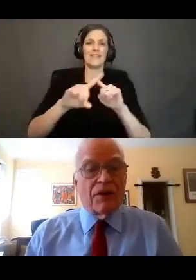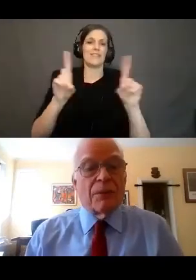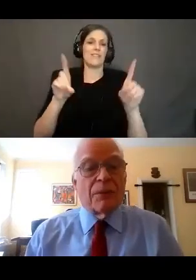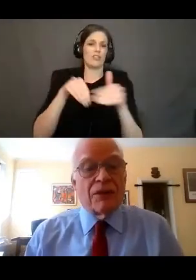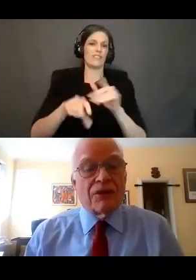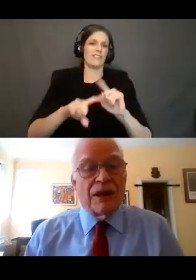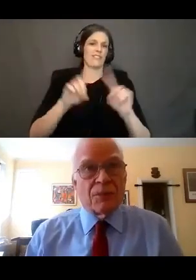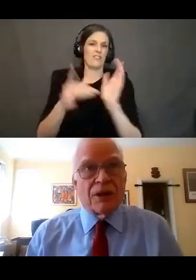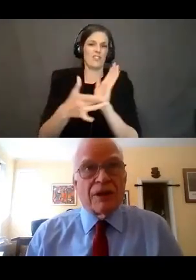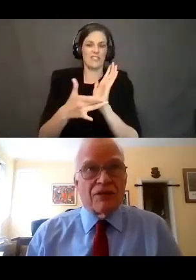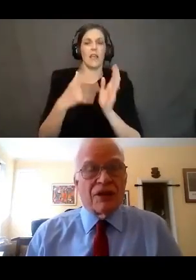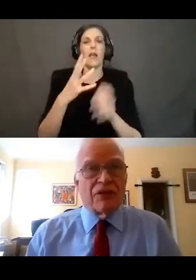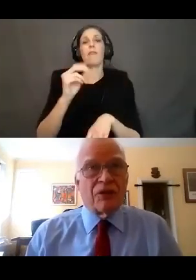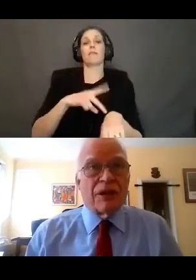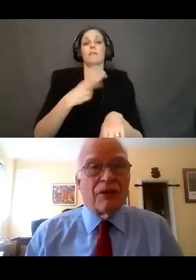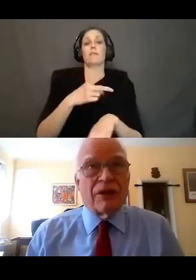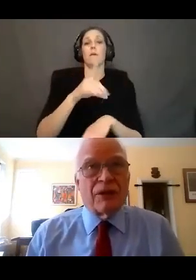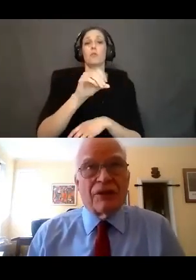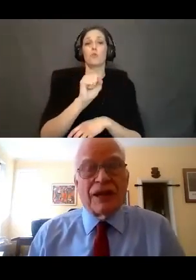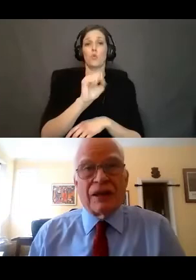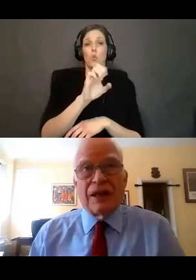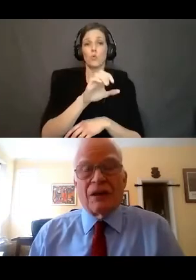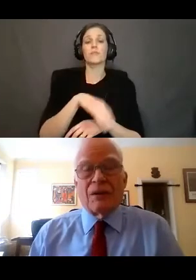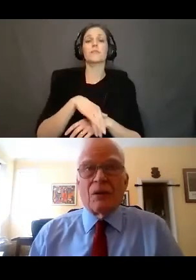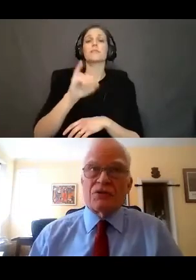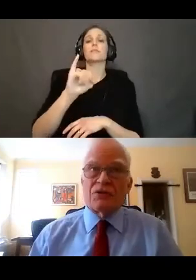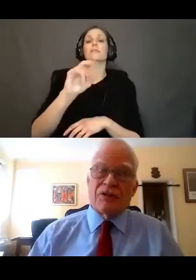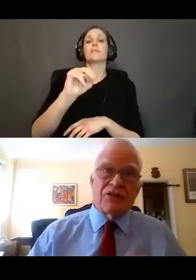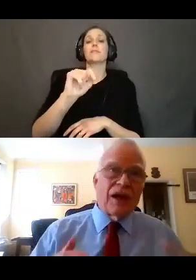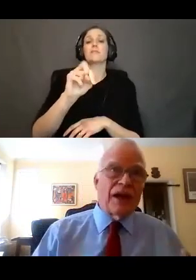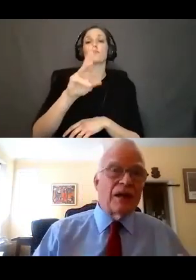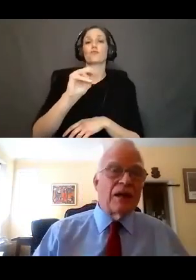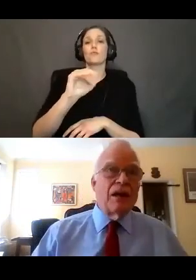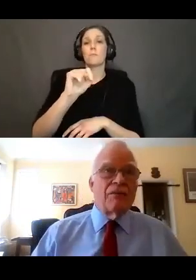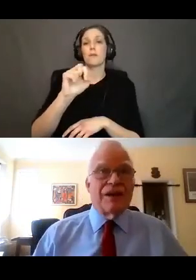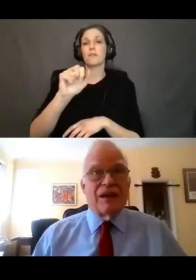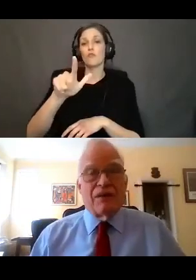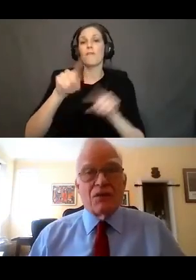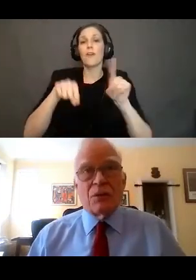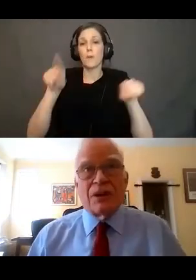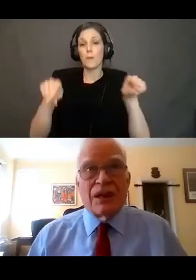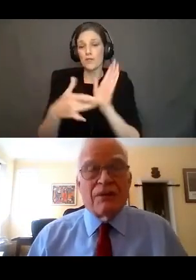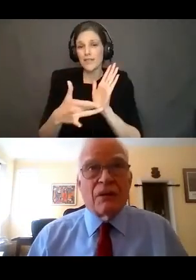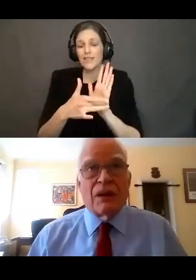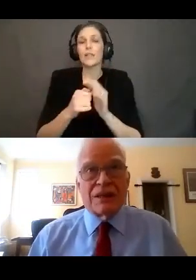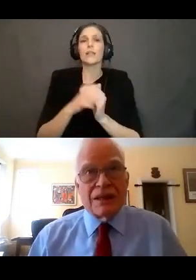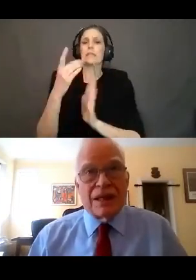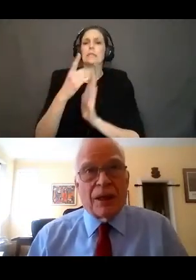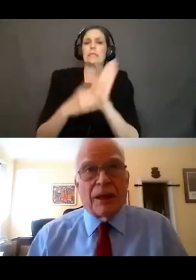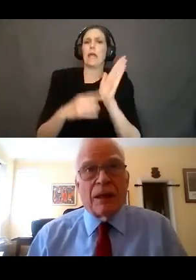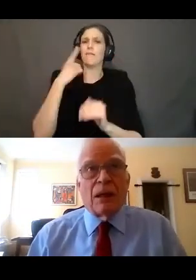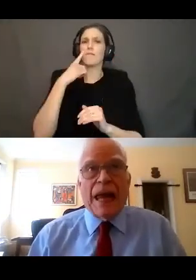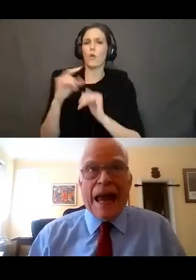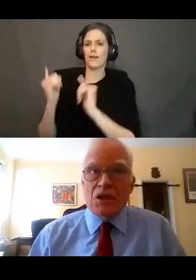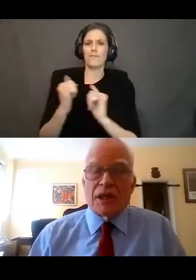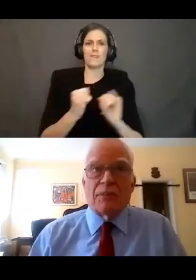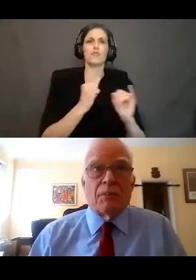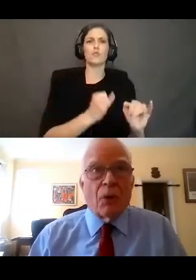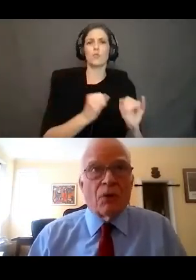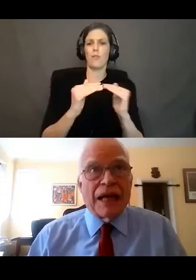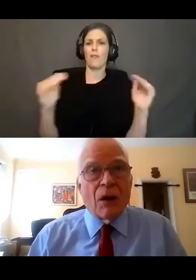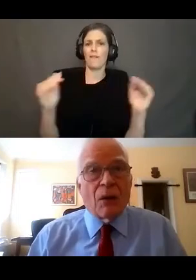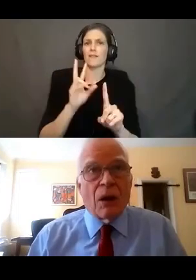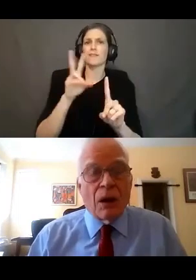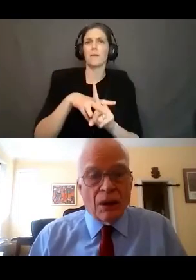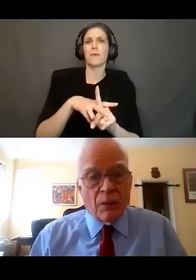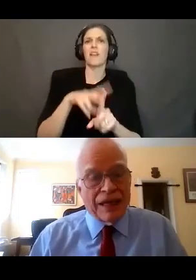In the double dose algebra, it's the instrumental variable technique, which are designed for individual level assignment actually